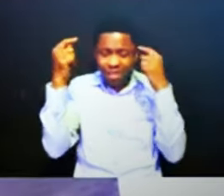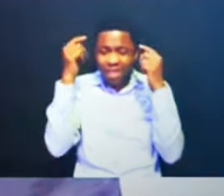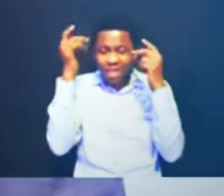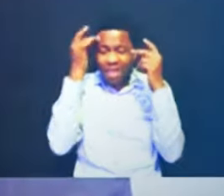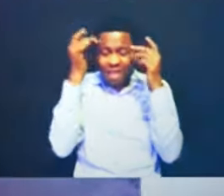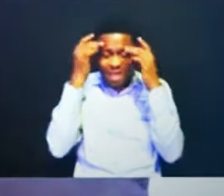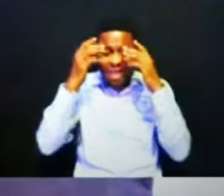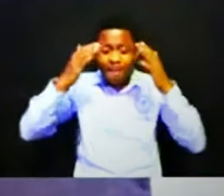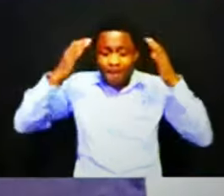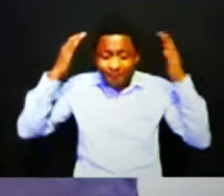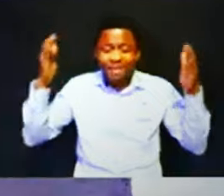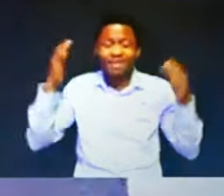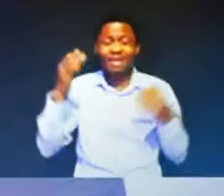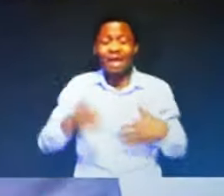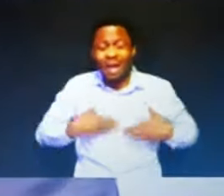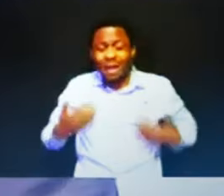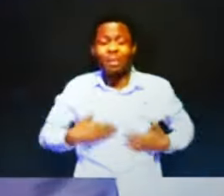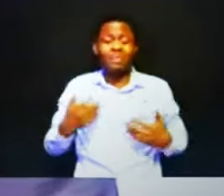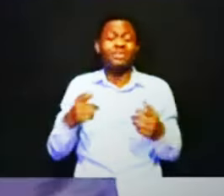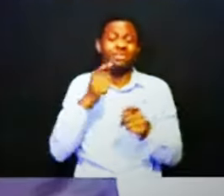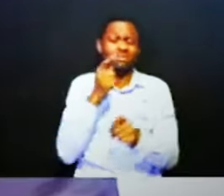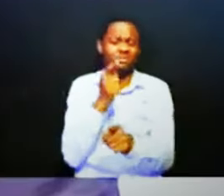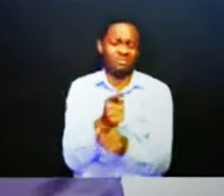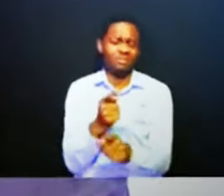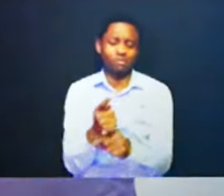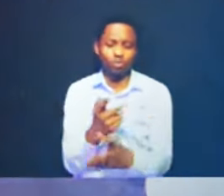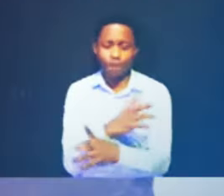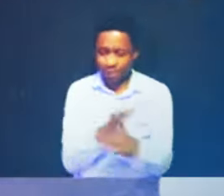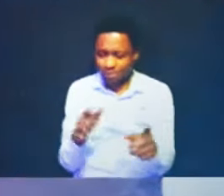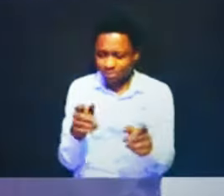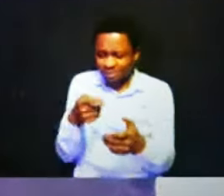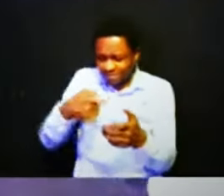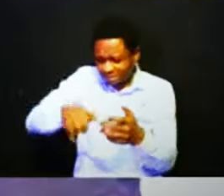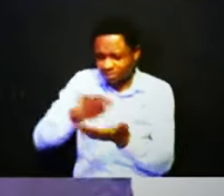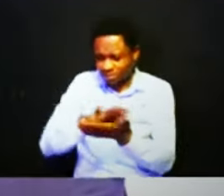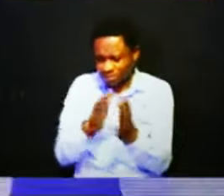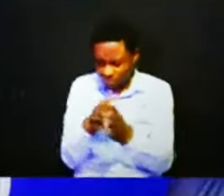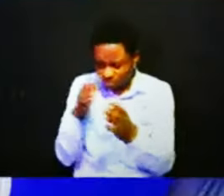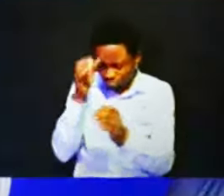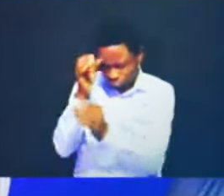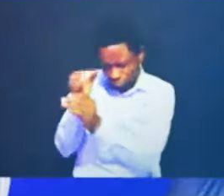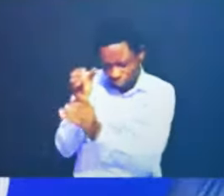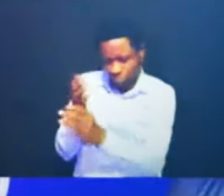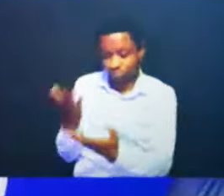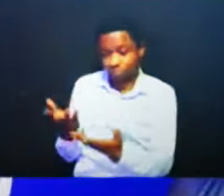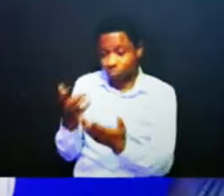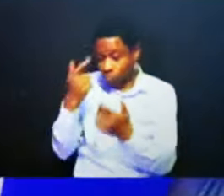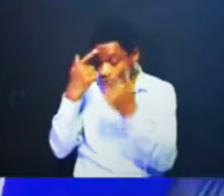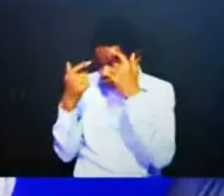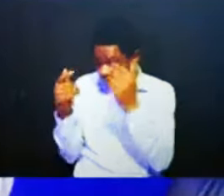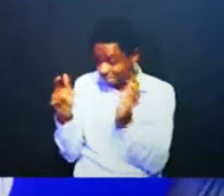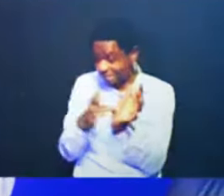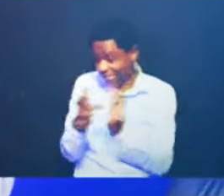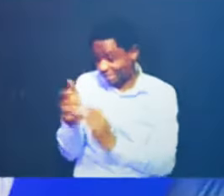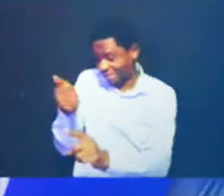the Bible will state why. But Jesus will not entrust himself to